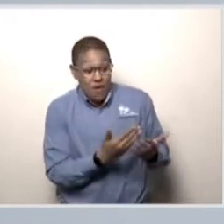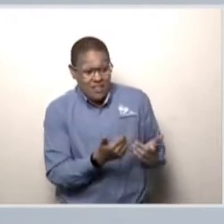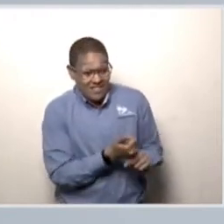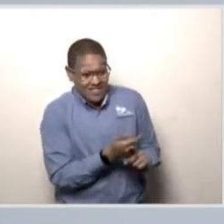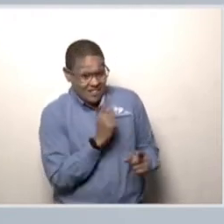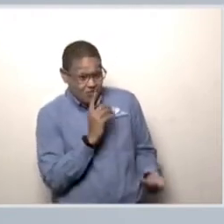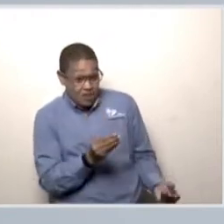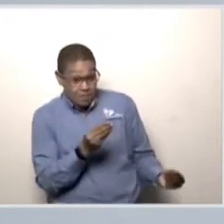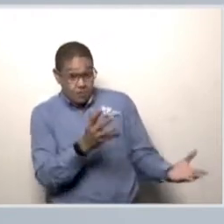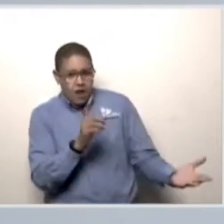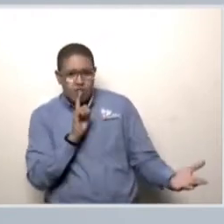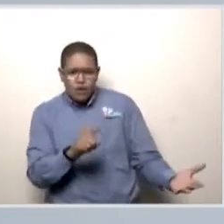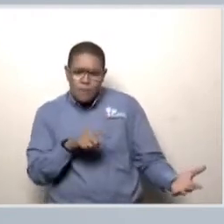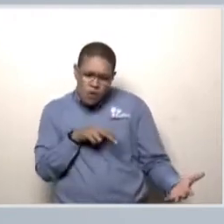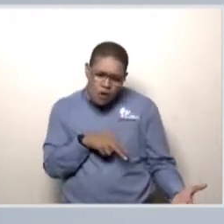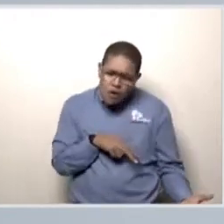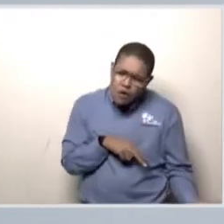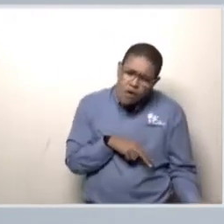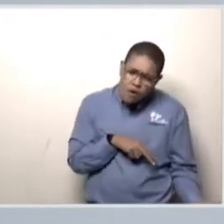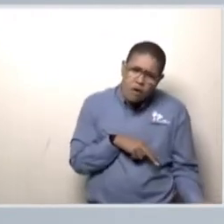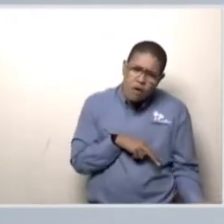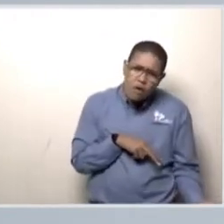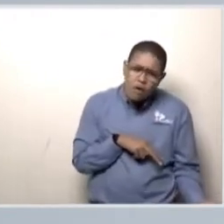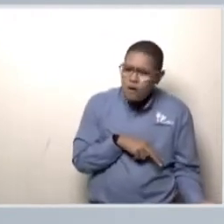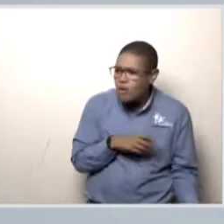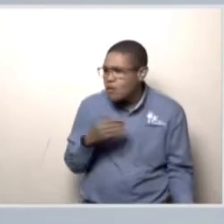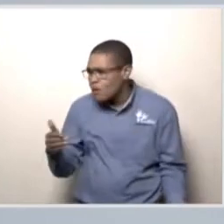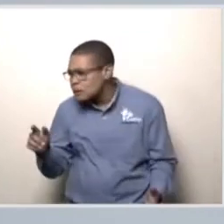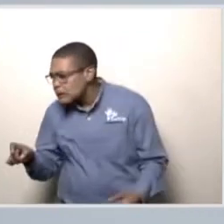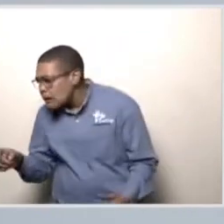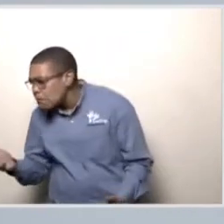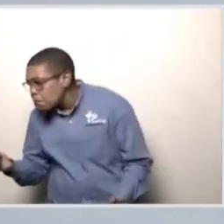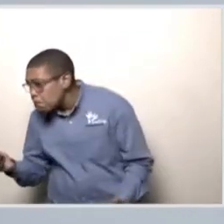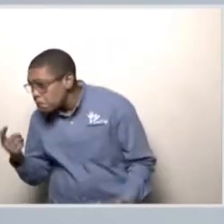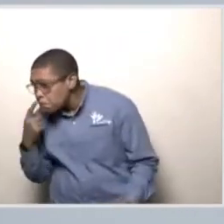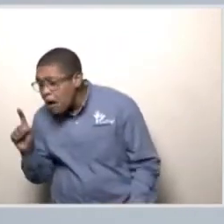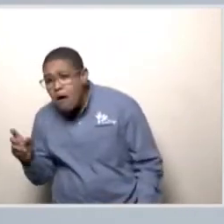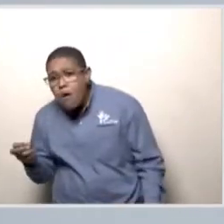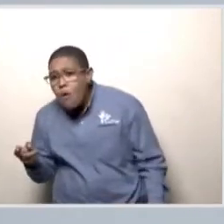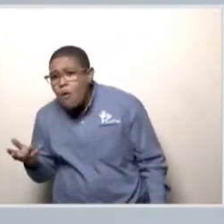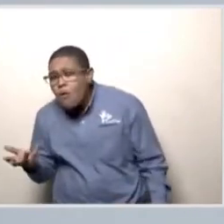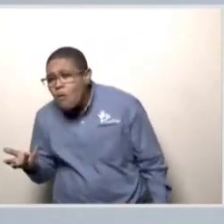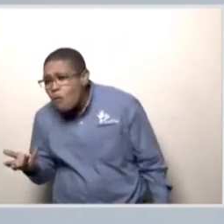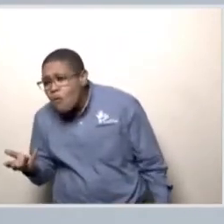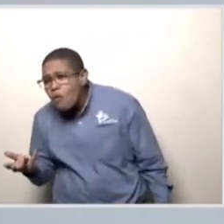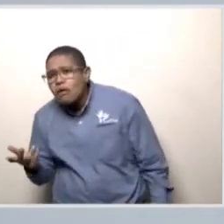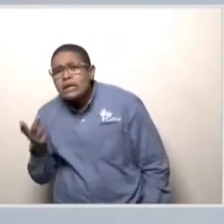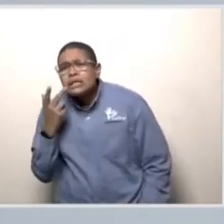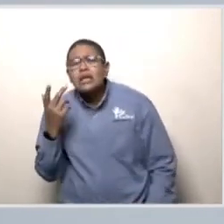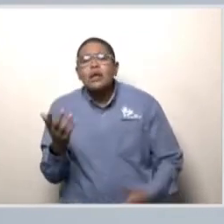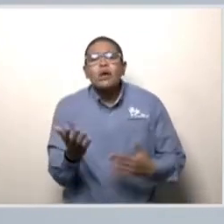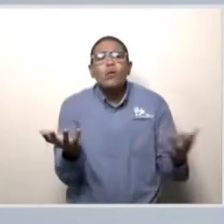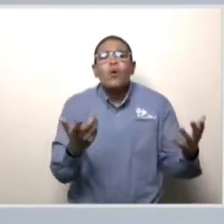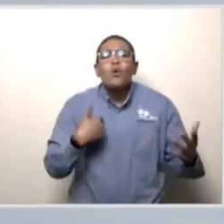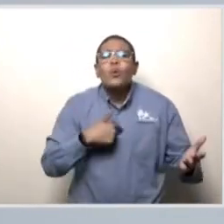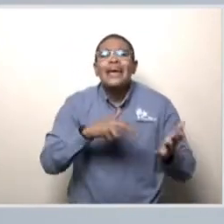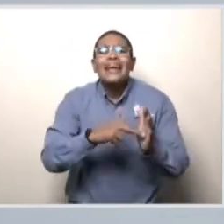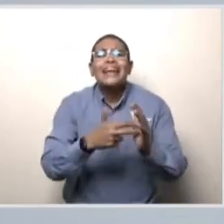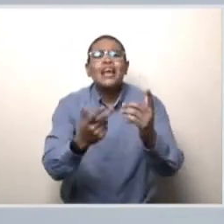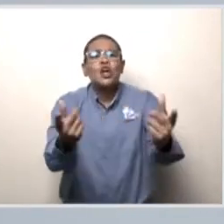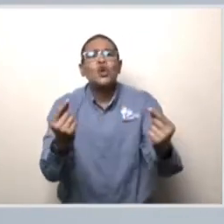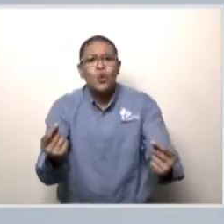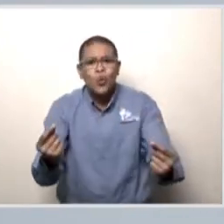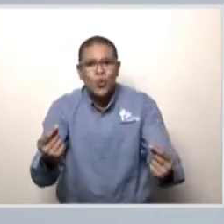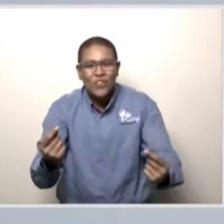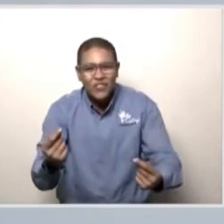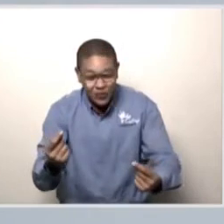provided, and we go back and test things and say to see whether what we intended to do has been done